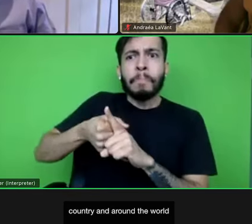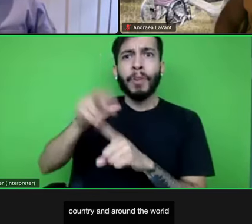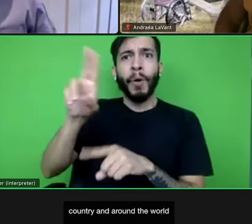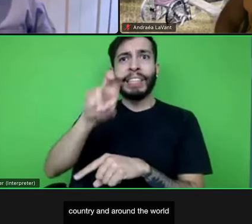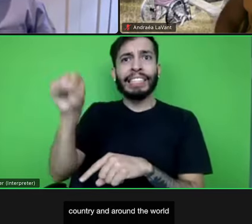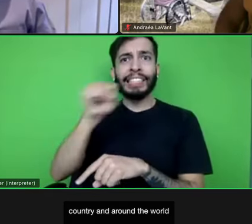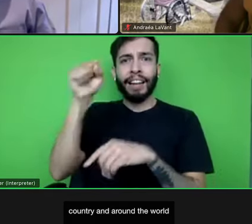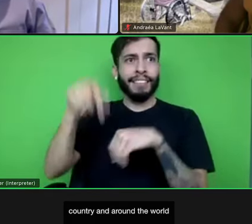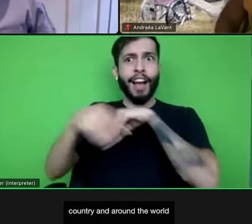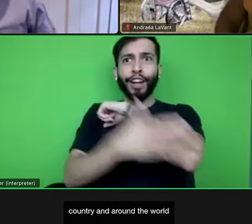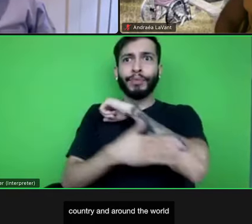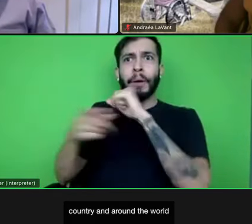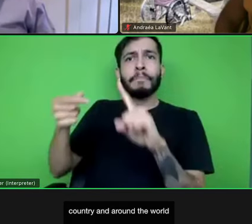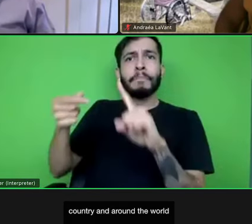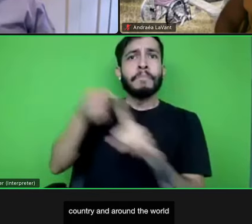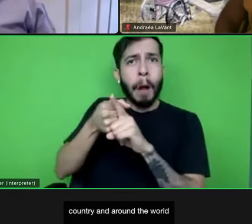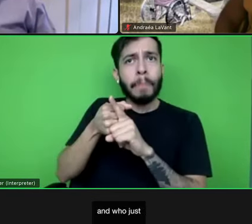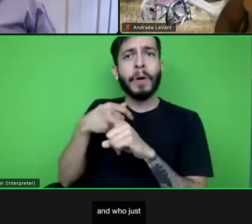featured in Crip Camp.